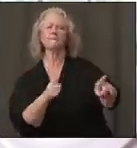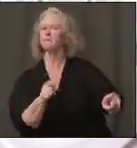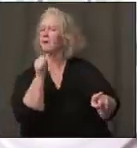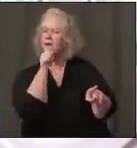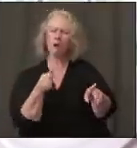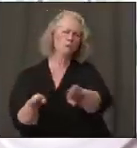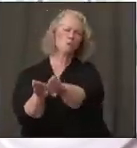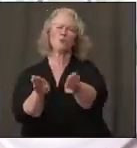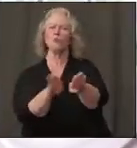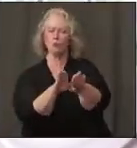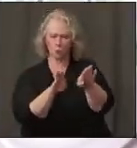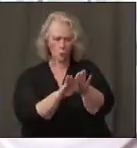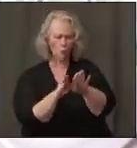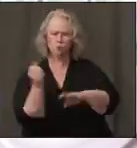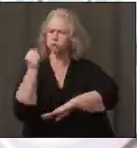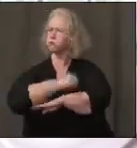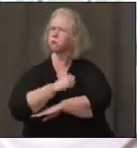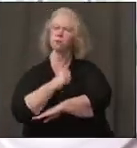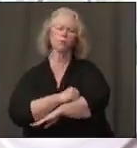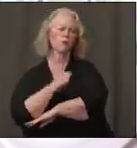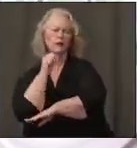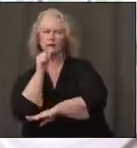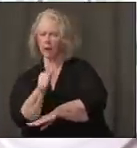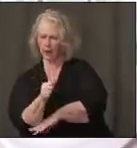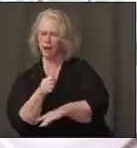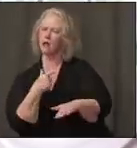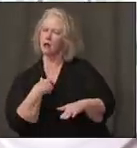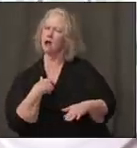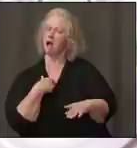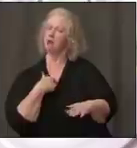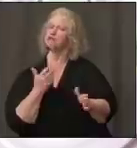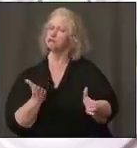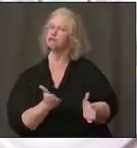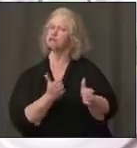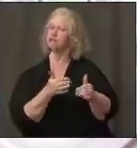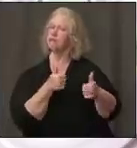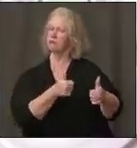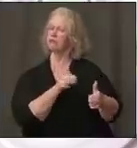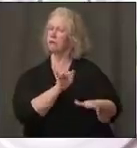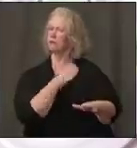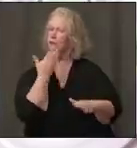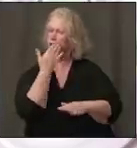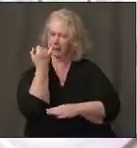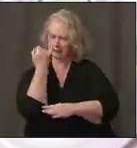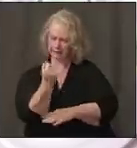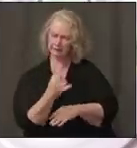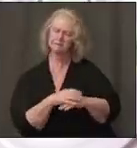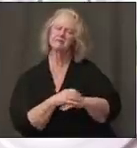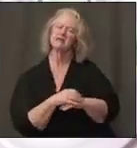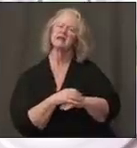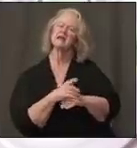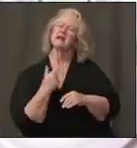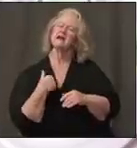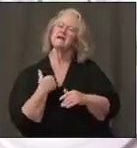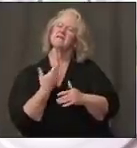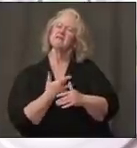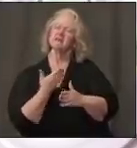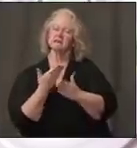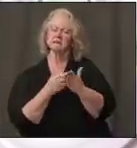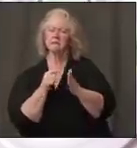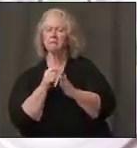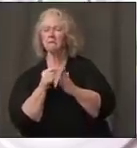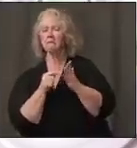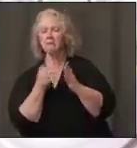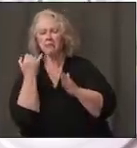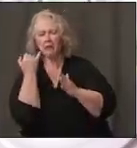the mitigation phase. Going forward, I just wanted to touch on 2 points briefly, some principles for what I think should guide us, and I know this